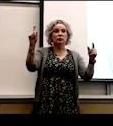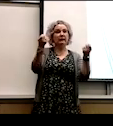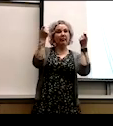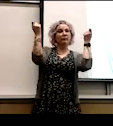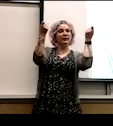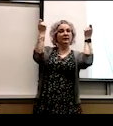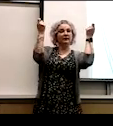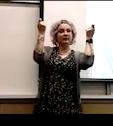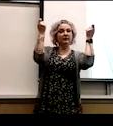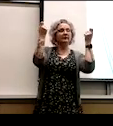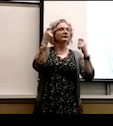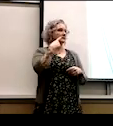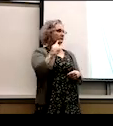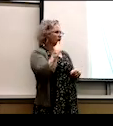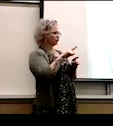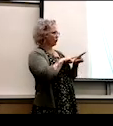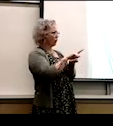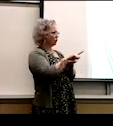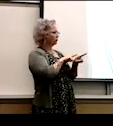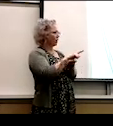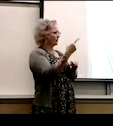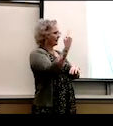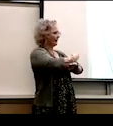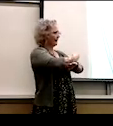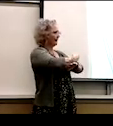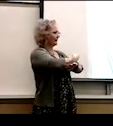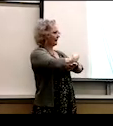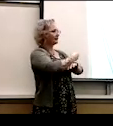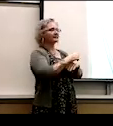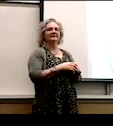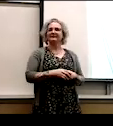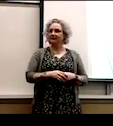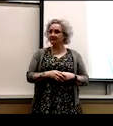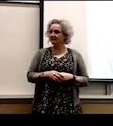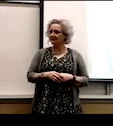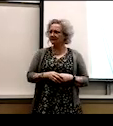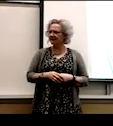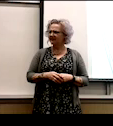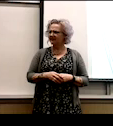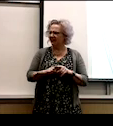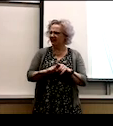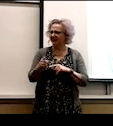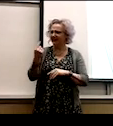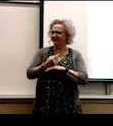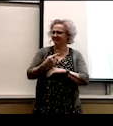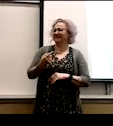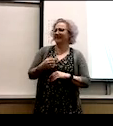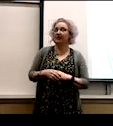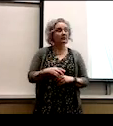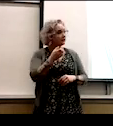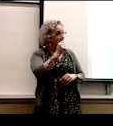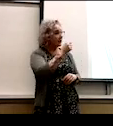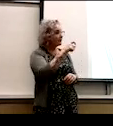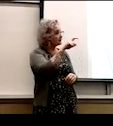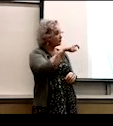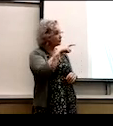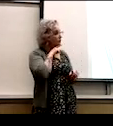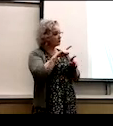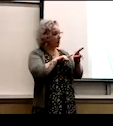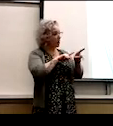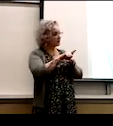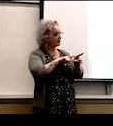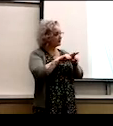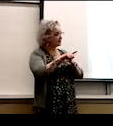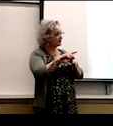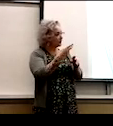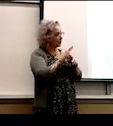day. Sorry? Sock day. No one is supposed to wear socks for Down syndrome on March 21st. Oh.